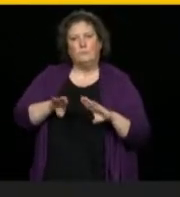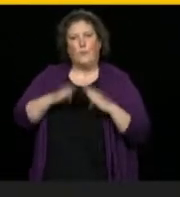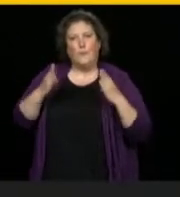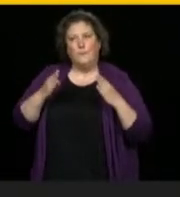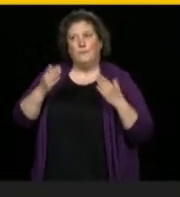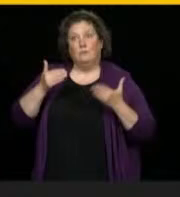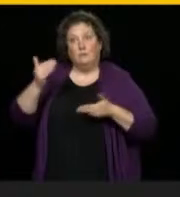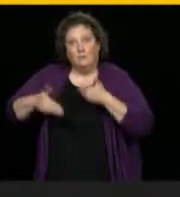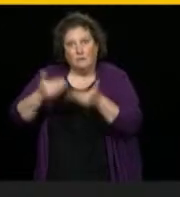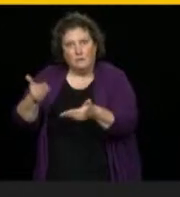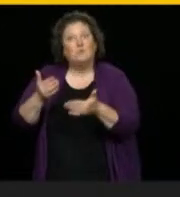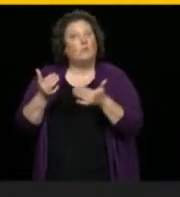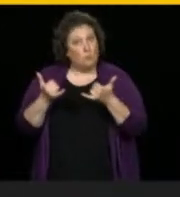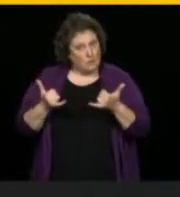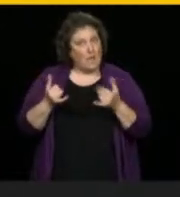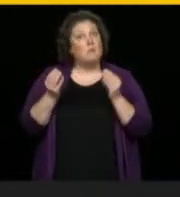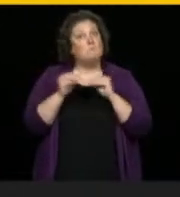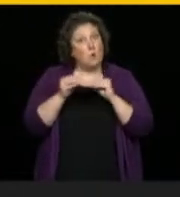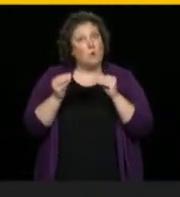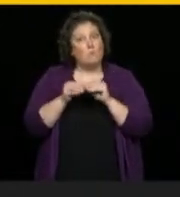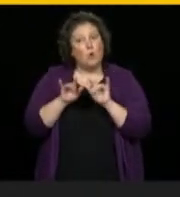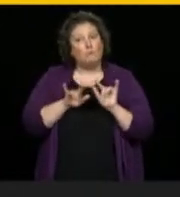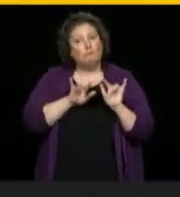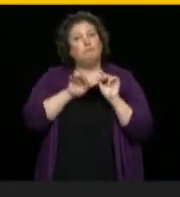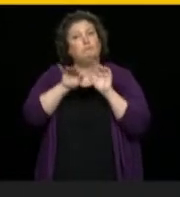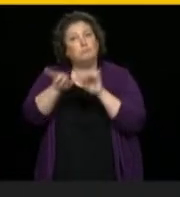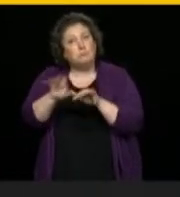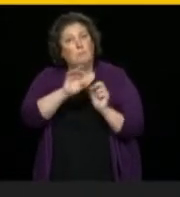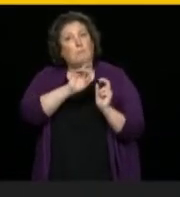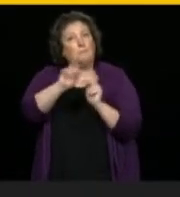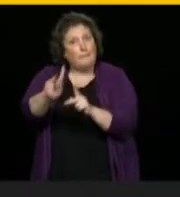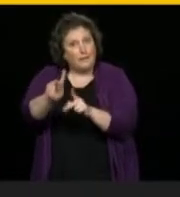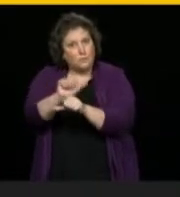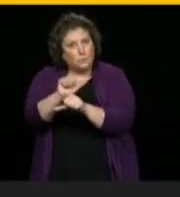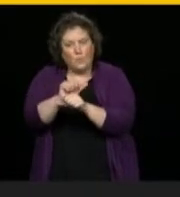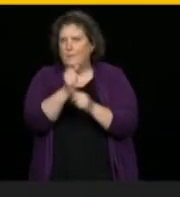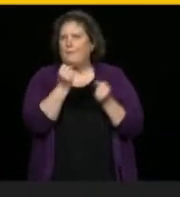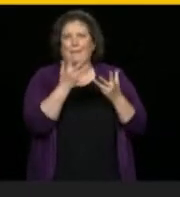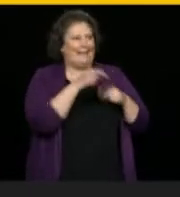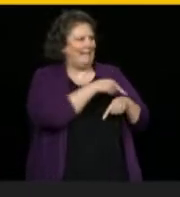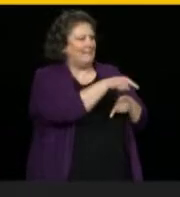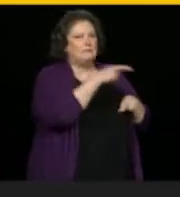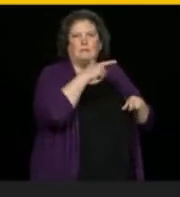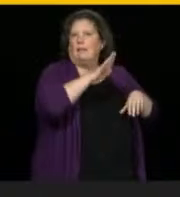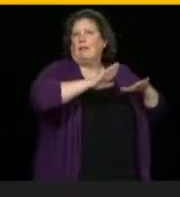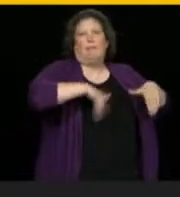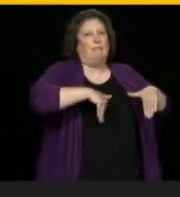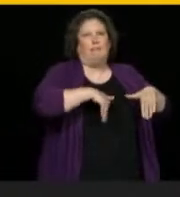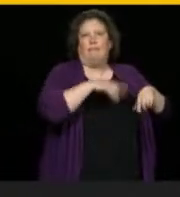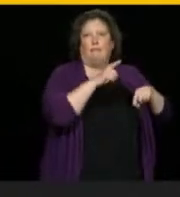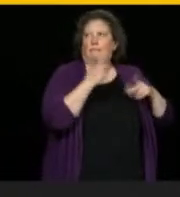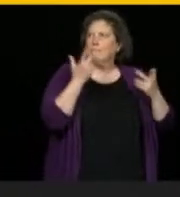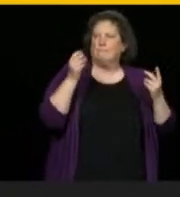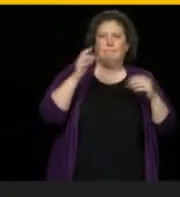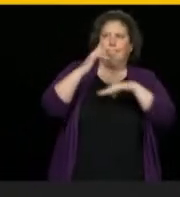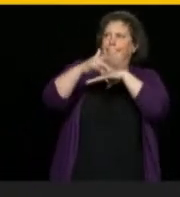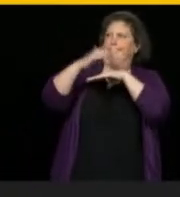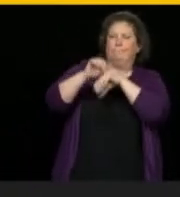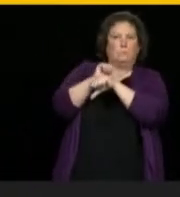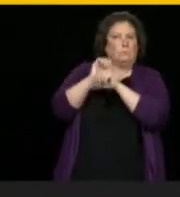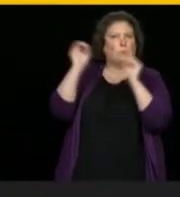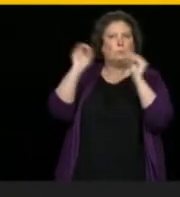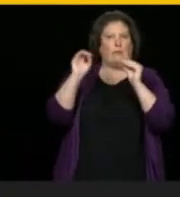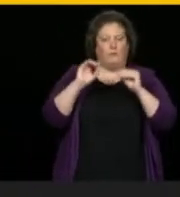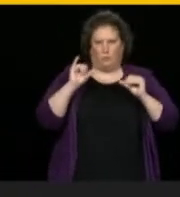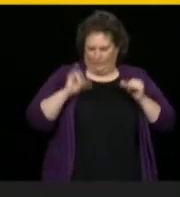There are many others who are still in a position where they can't find jobs. That's what we're very much focused on right now, because